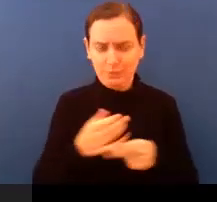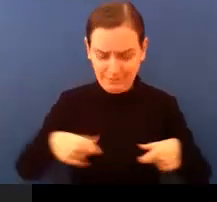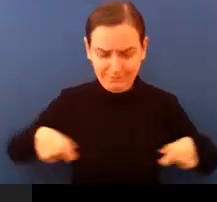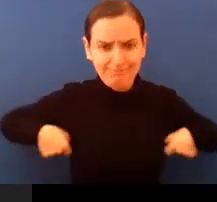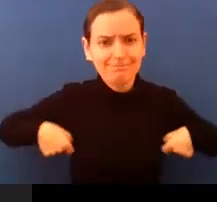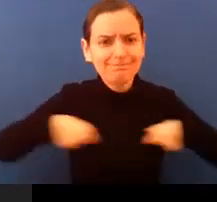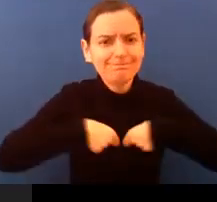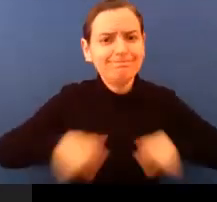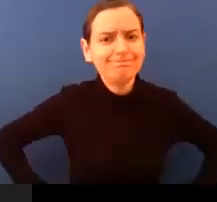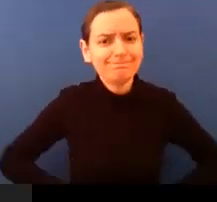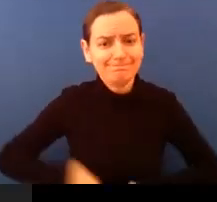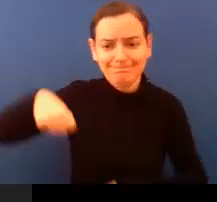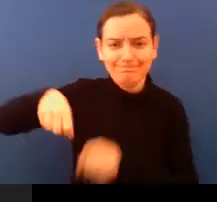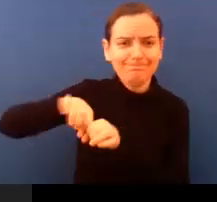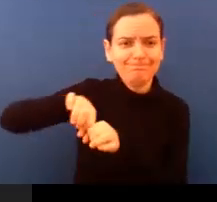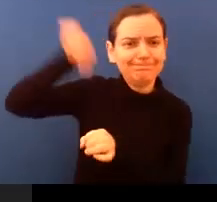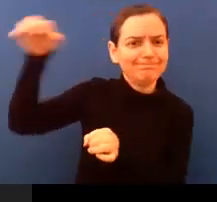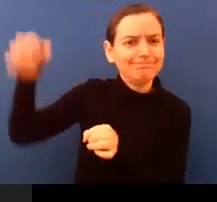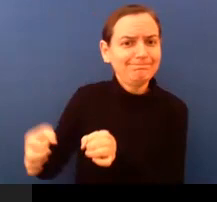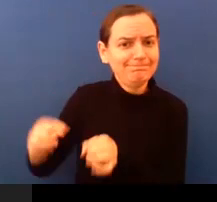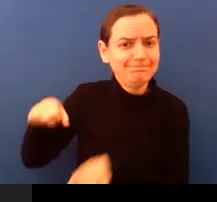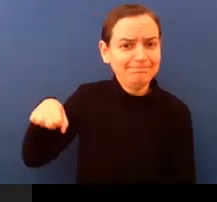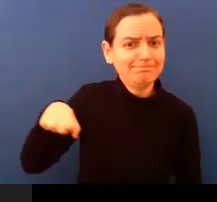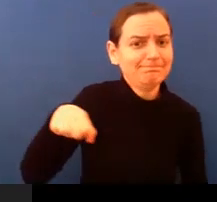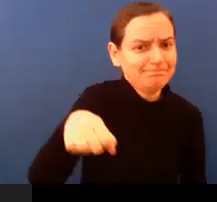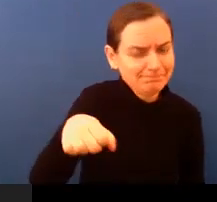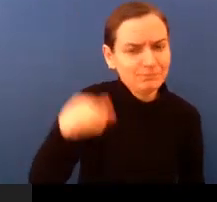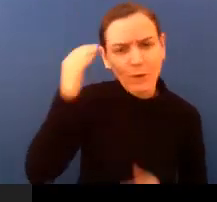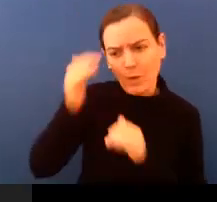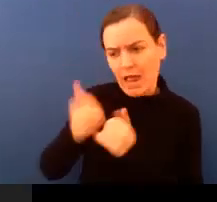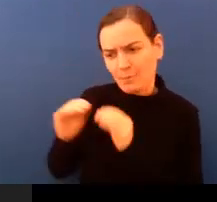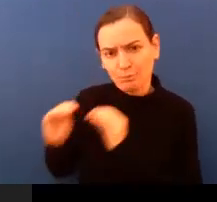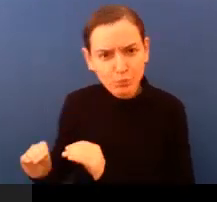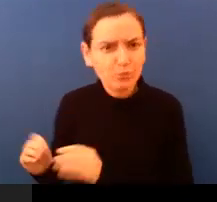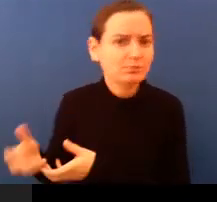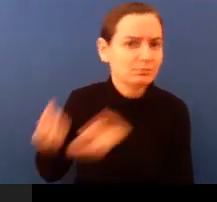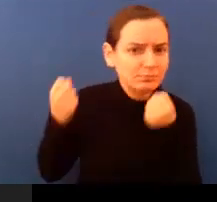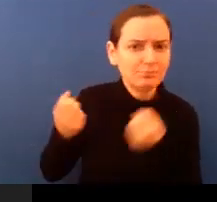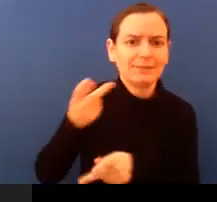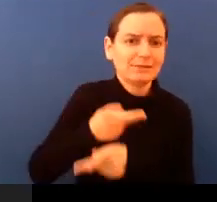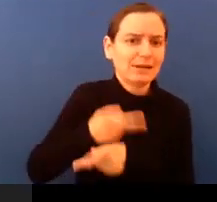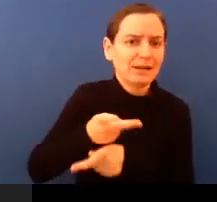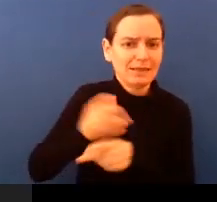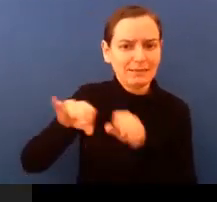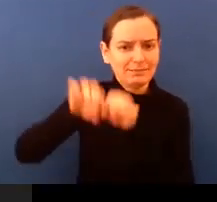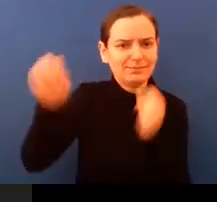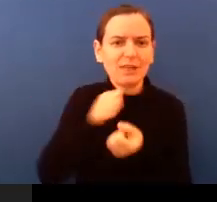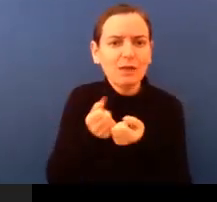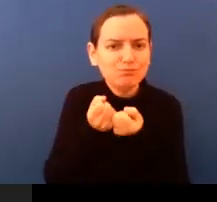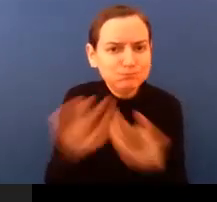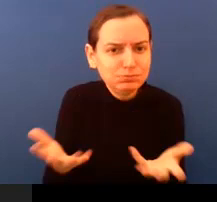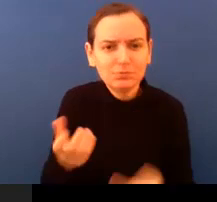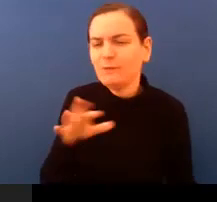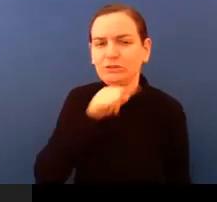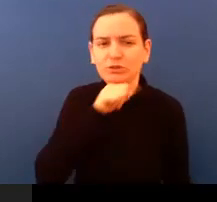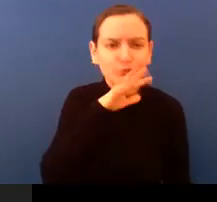service dogs are guide dogs. Guide dogs receive very specialized training to work with individuals with